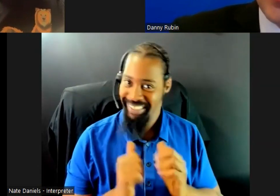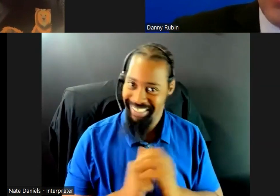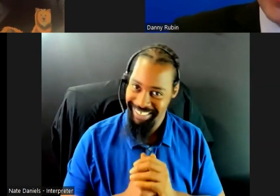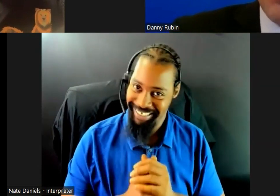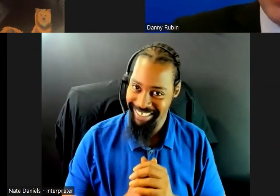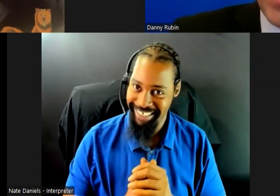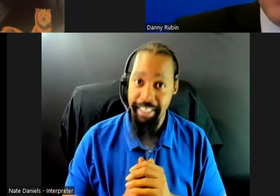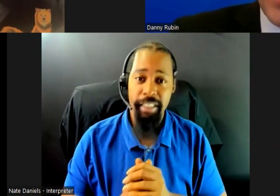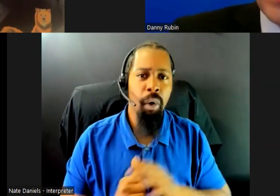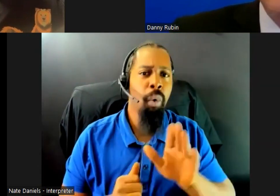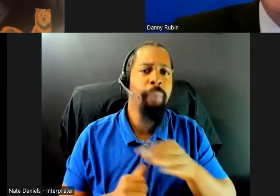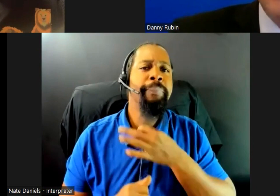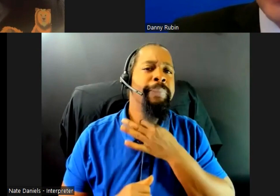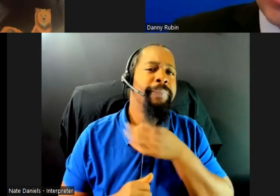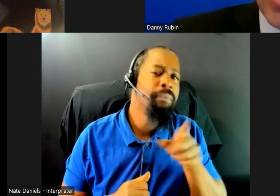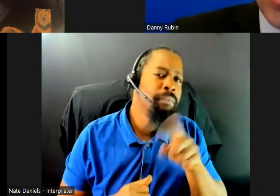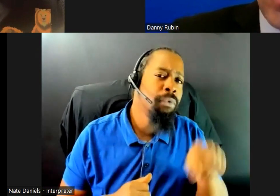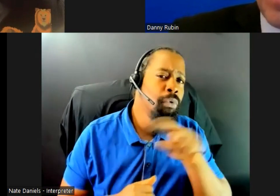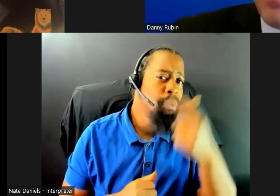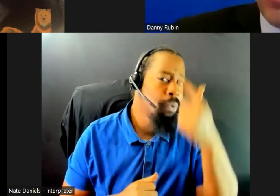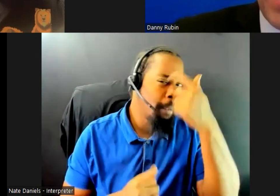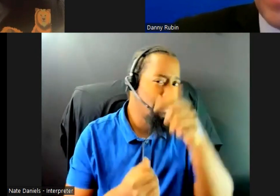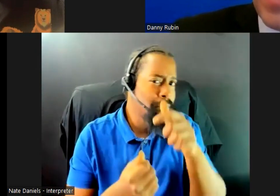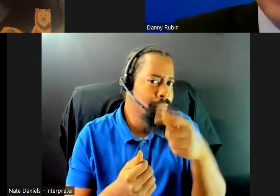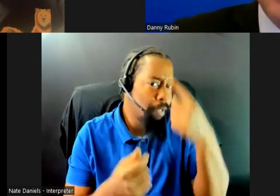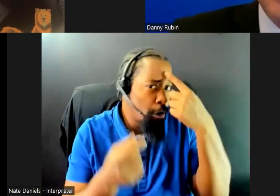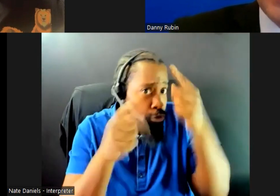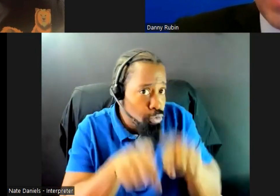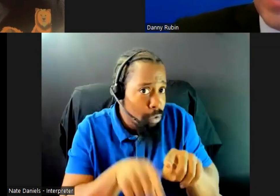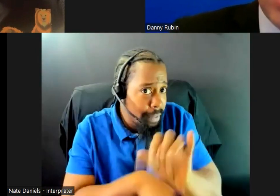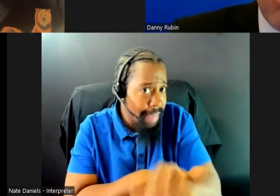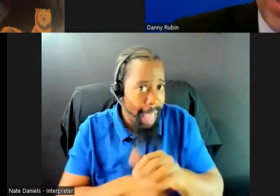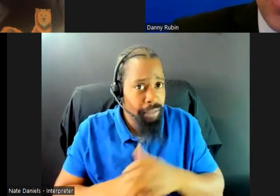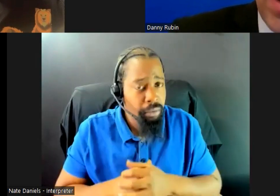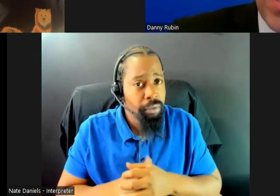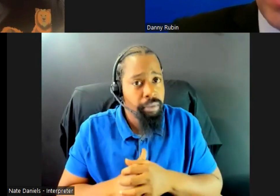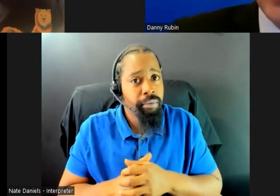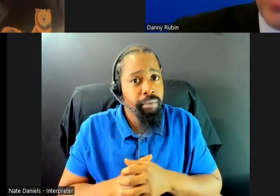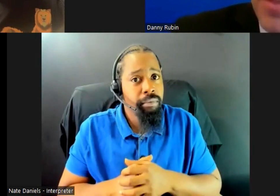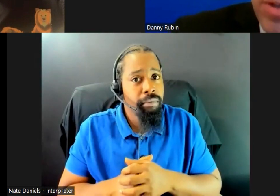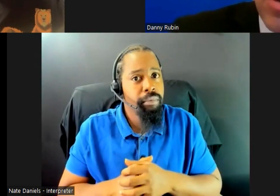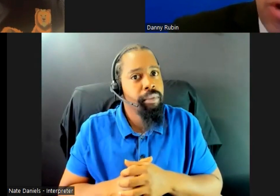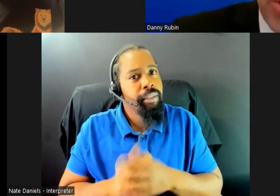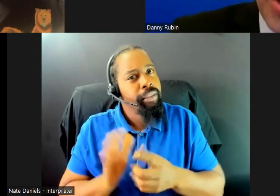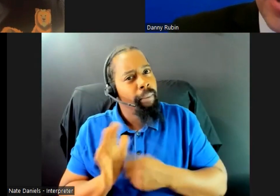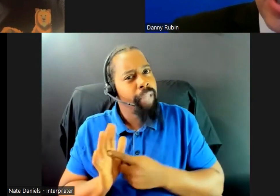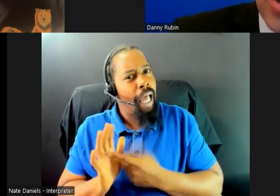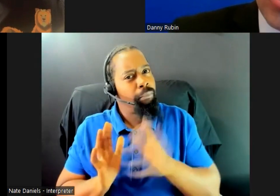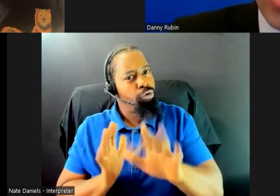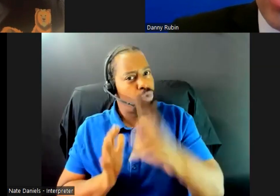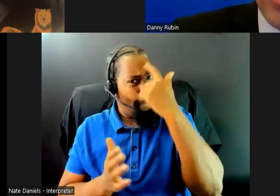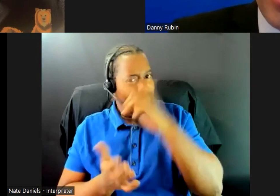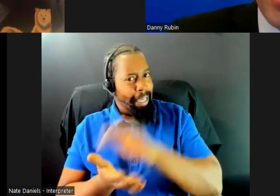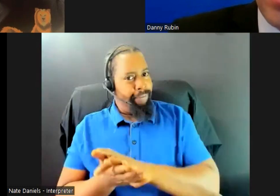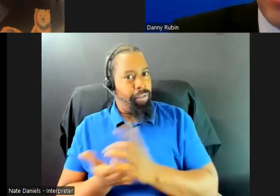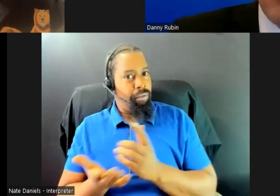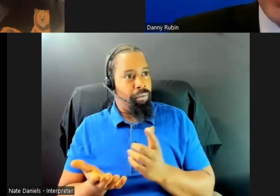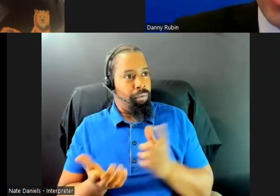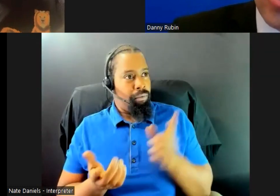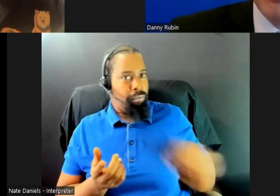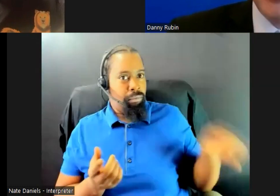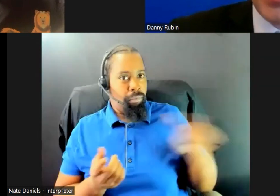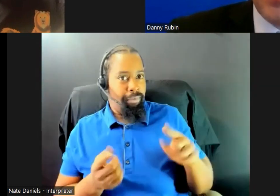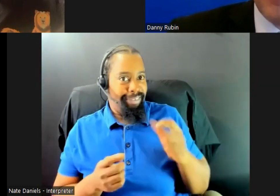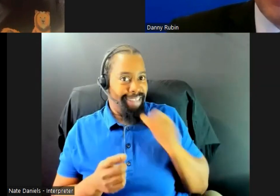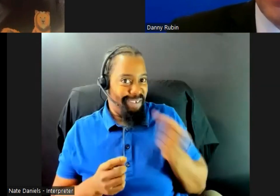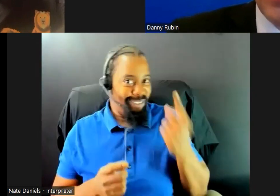have to stick to what you believe in, even if it's new and people may not get it right away? You have to hold on to your truth and